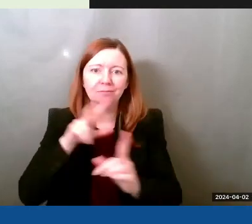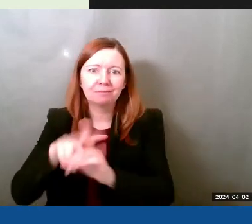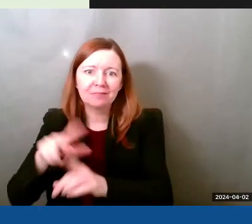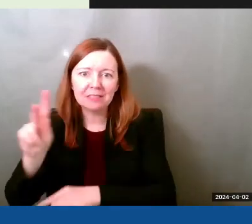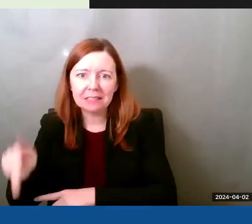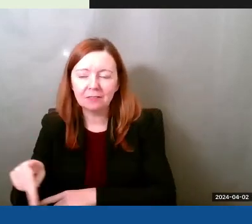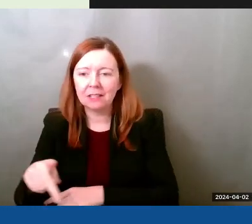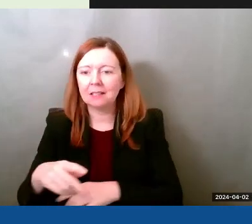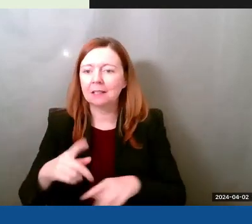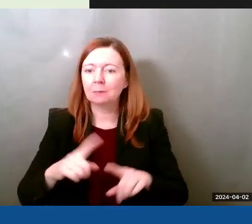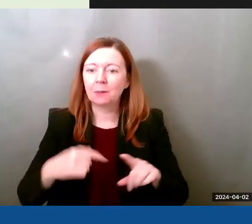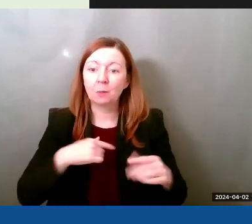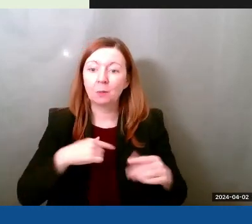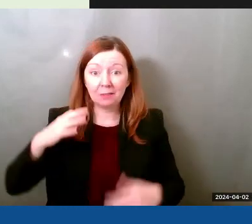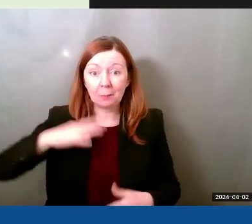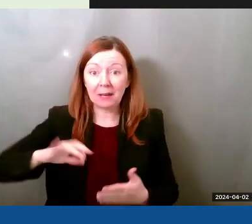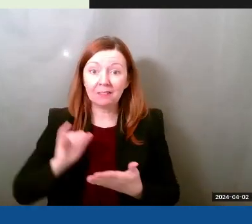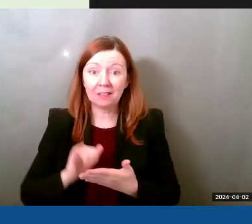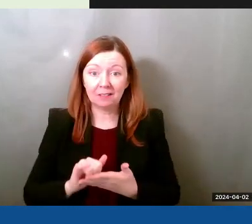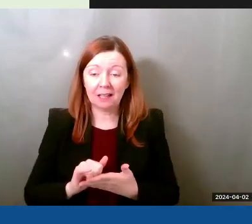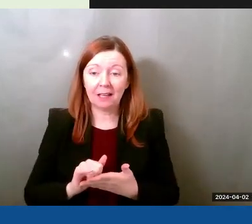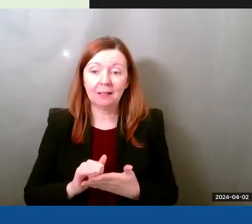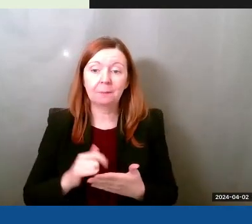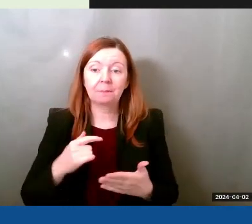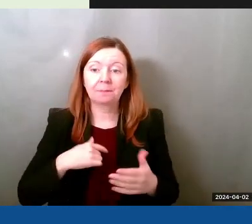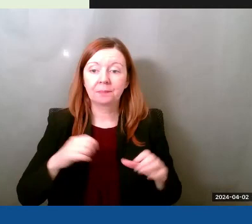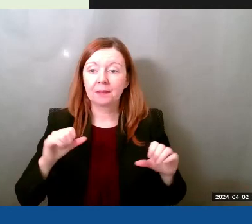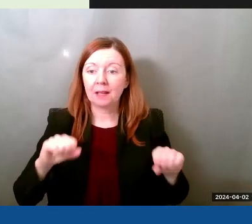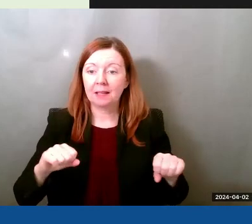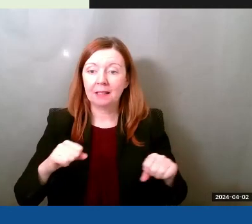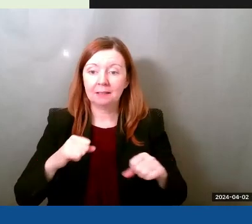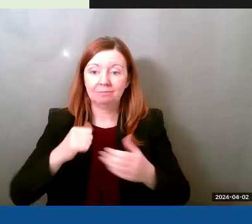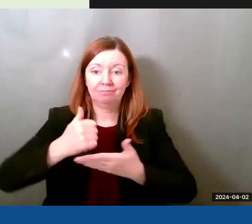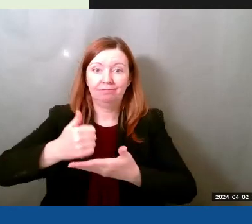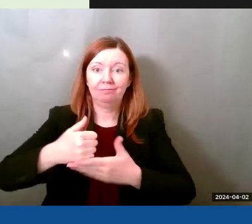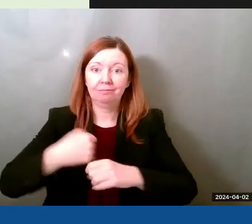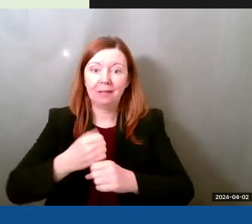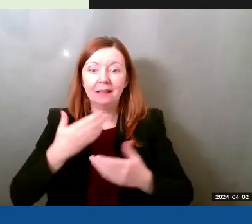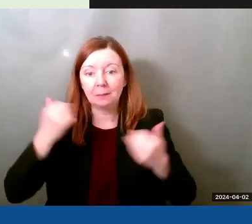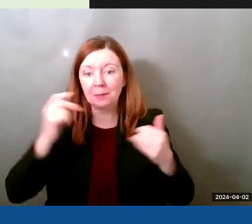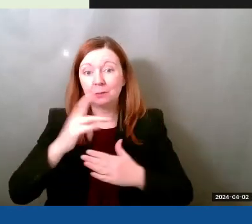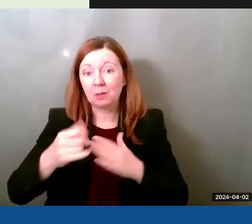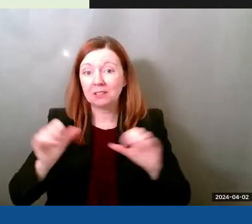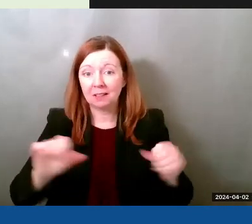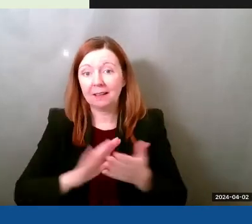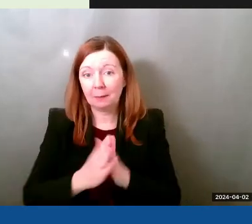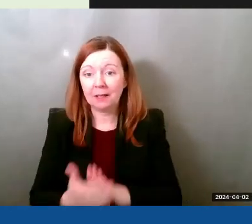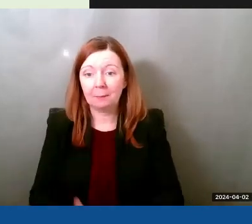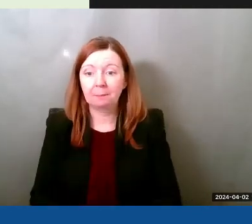not applicable, but we have the benefit of that and can make this the best project that it can be.